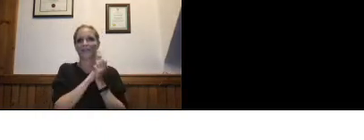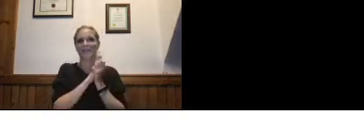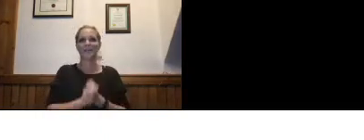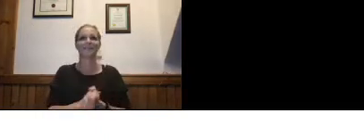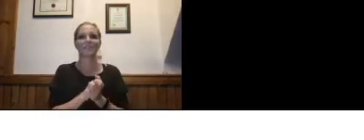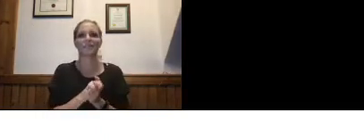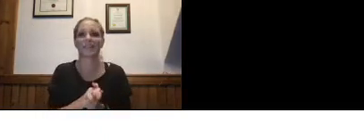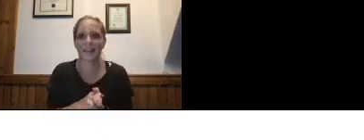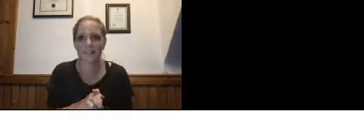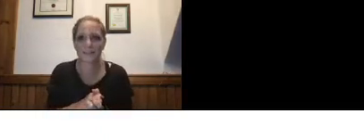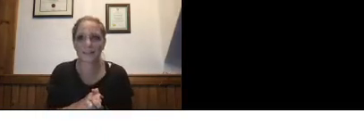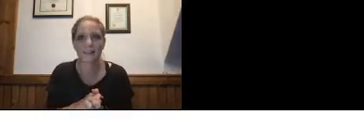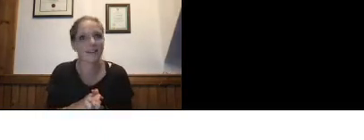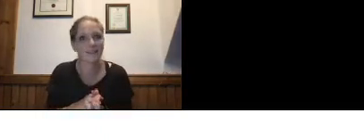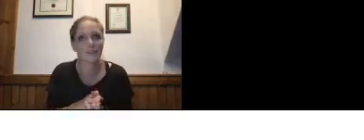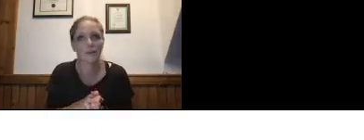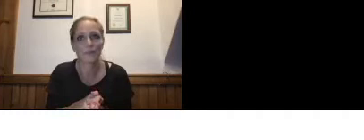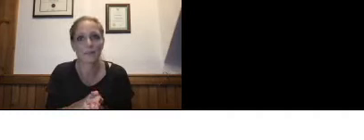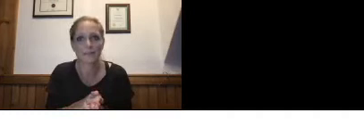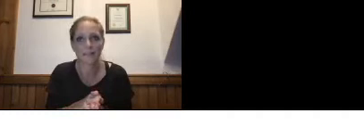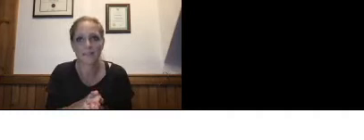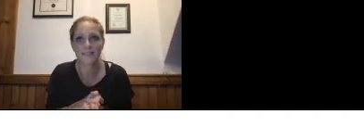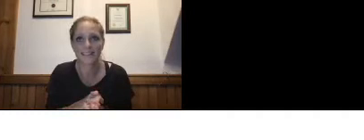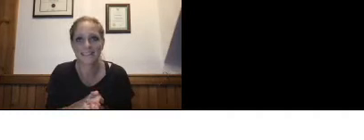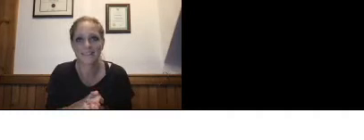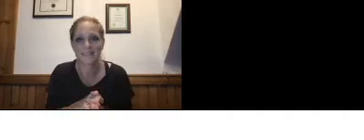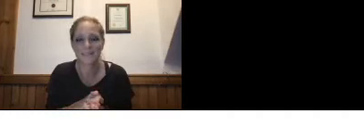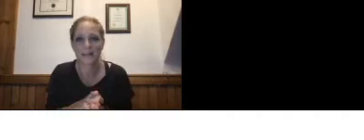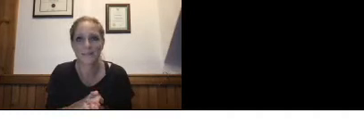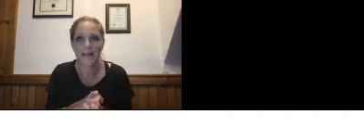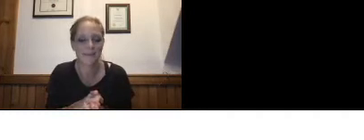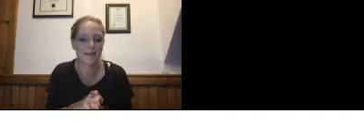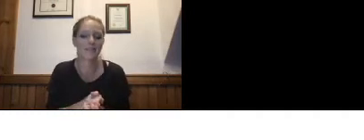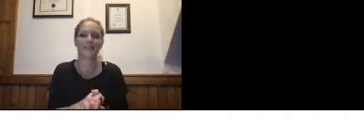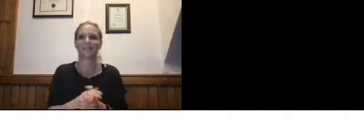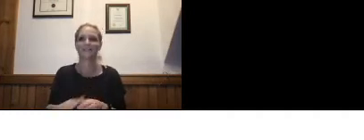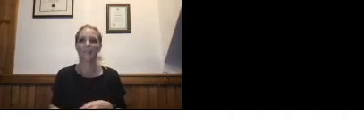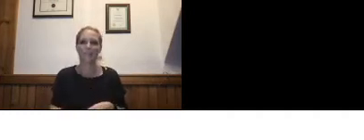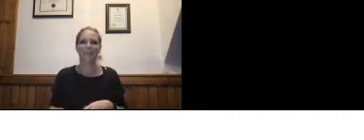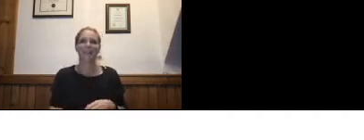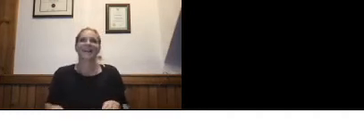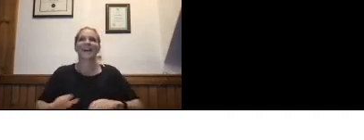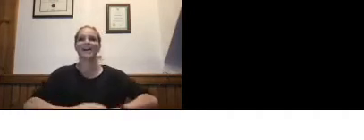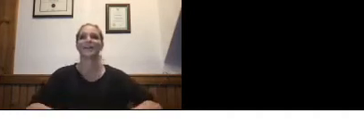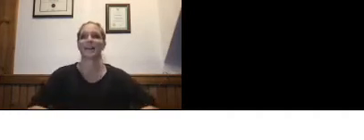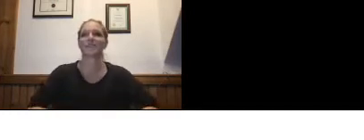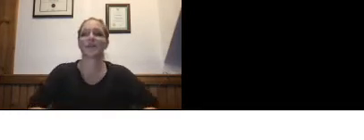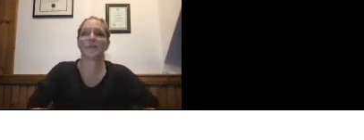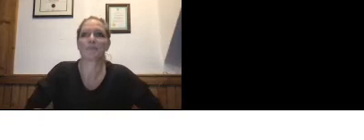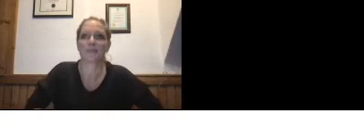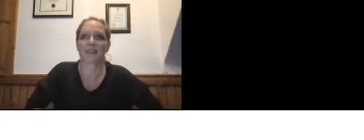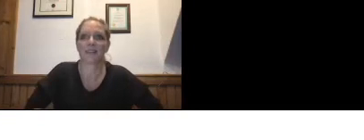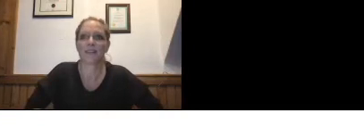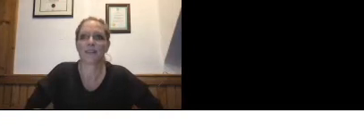joined our lab now. And so Katie has many talents, and one of them is science. So we're super happy to have her on the team. Okay,